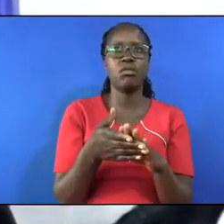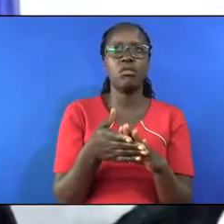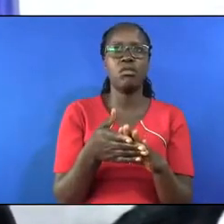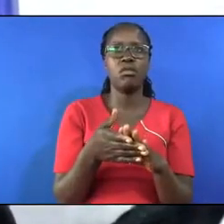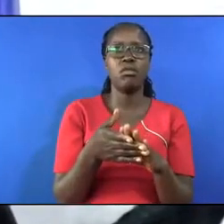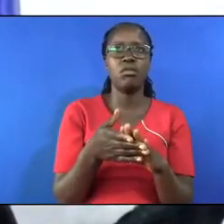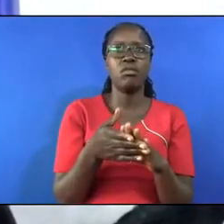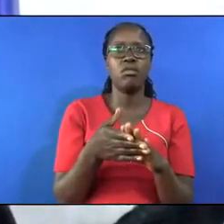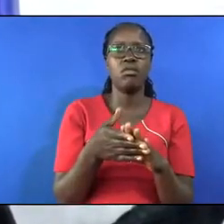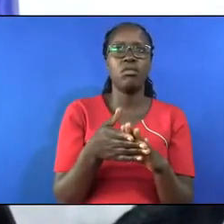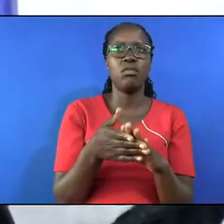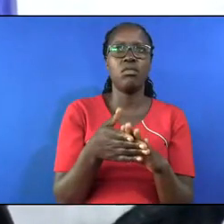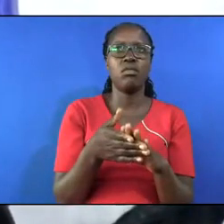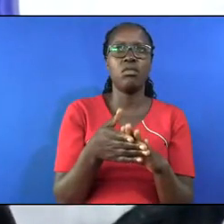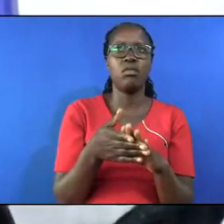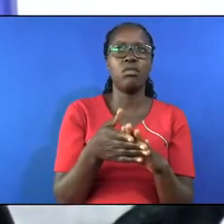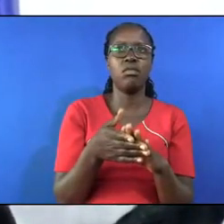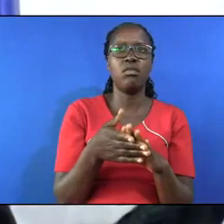he built